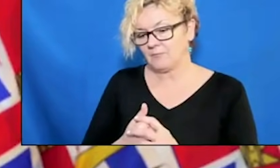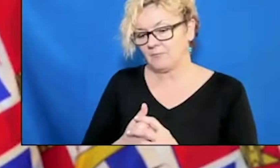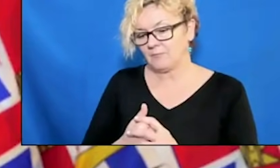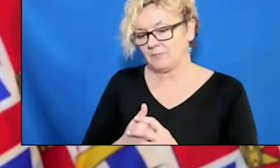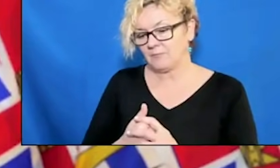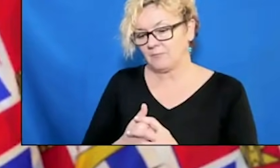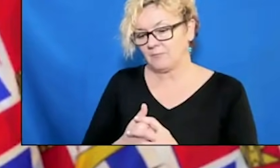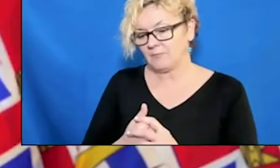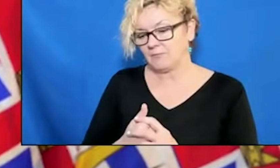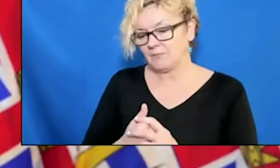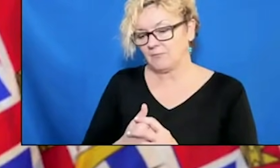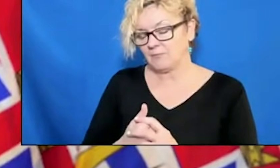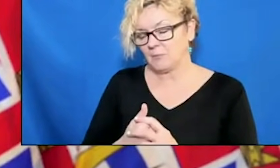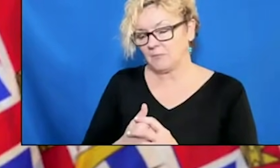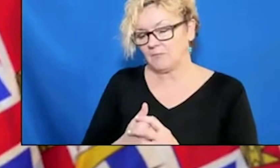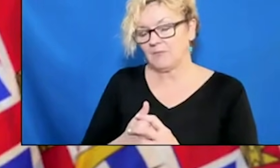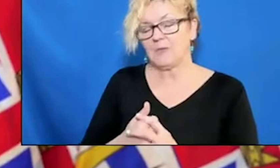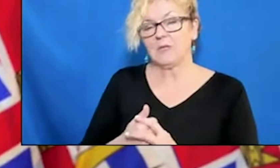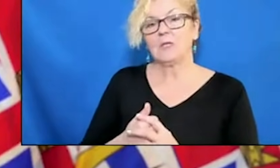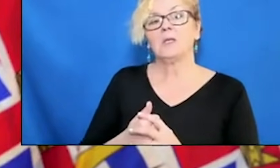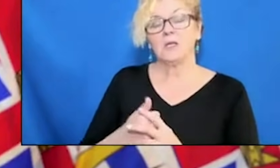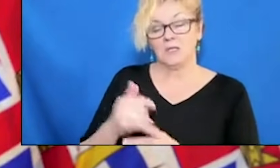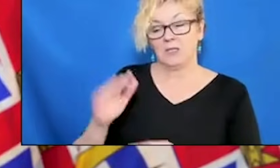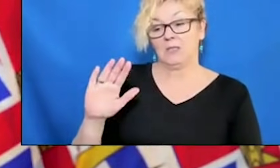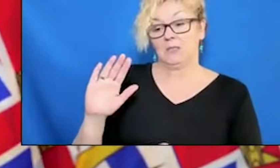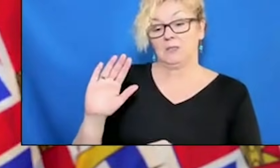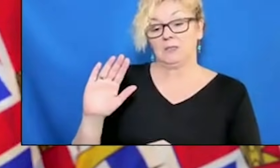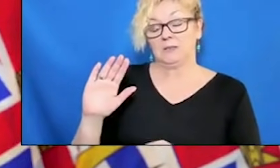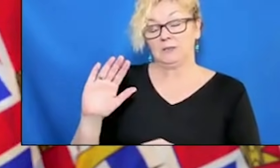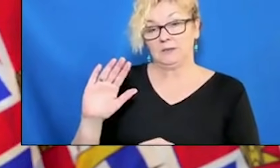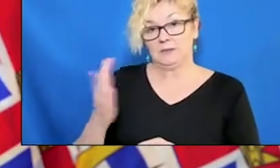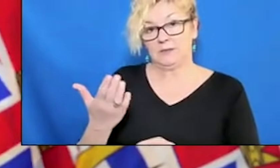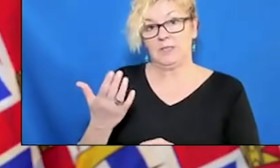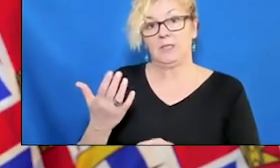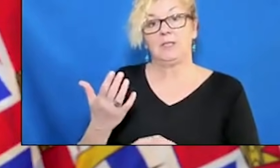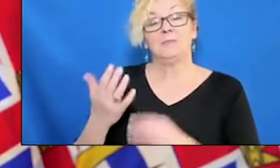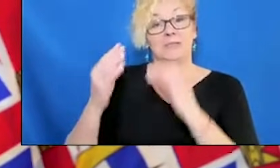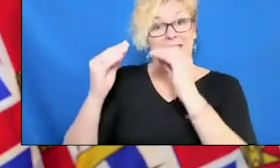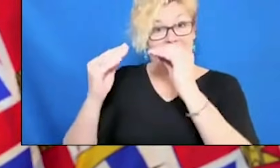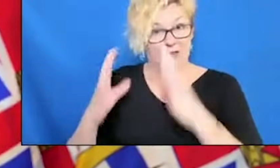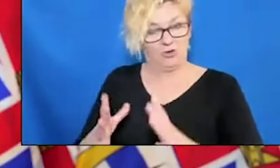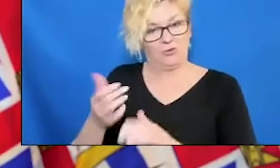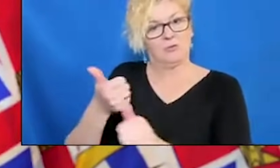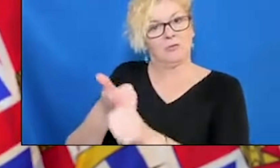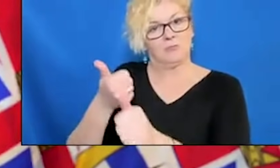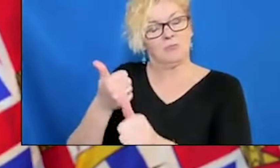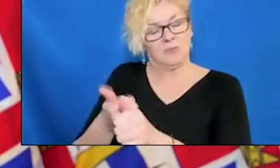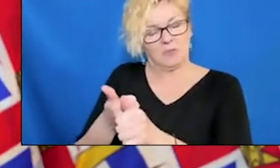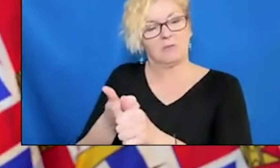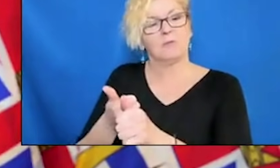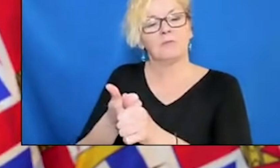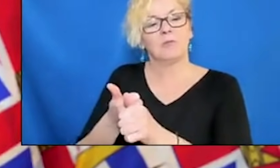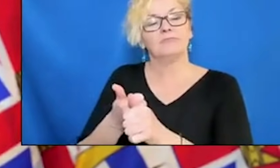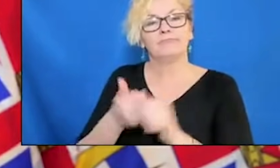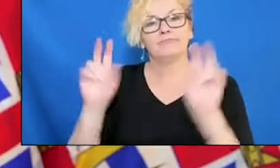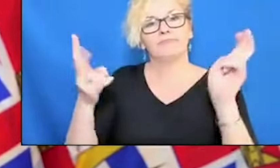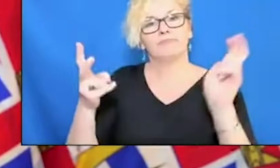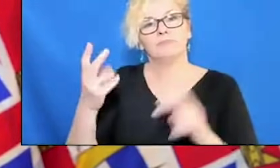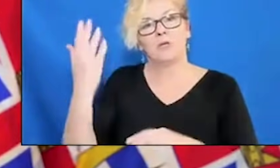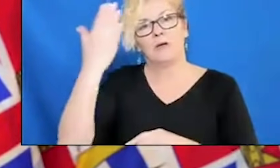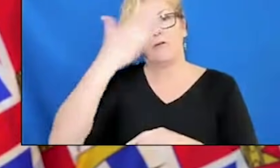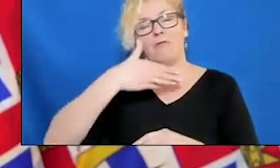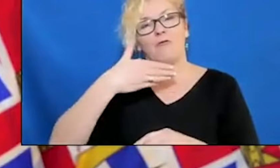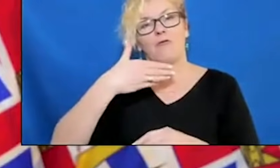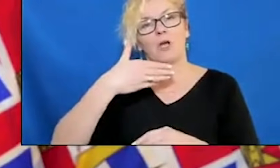AstraZeneca vaccine, and teachers appear to make up a large portion of those frontline